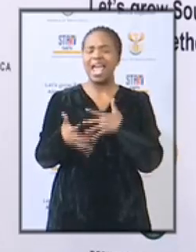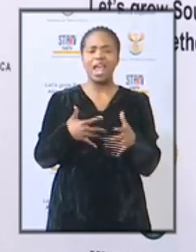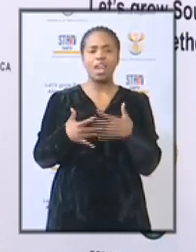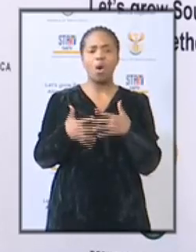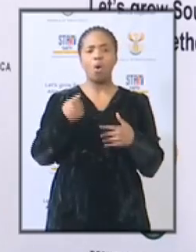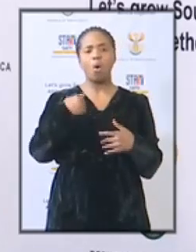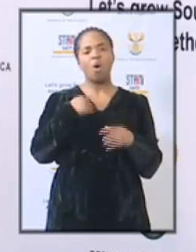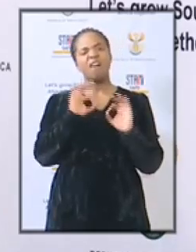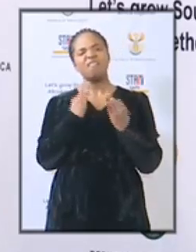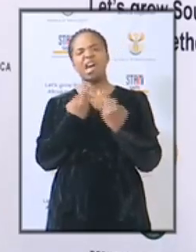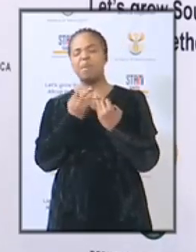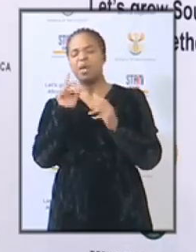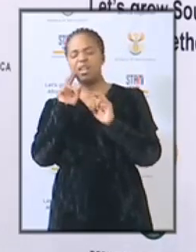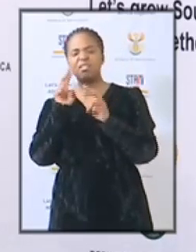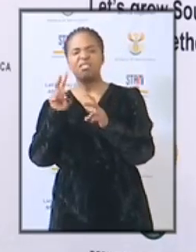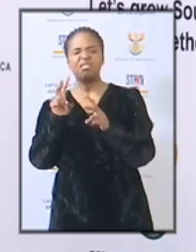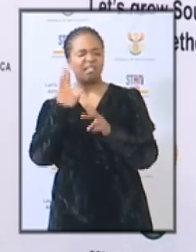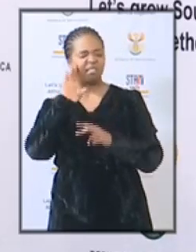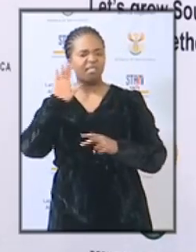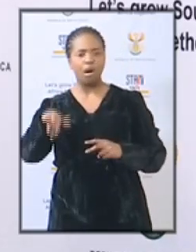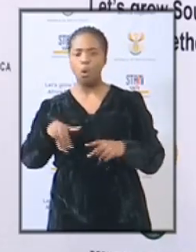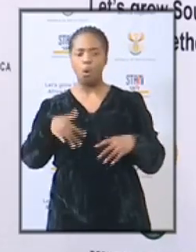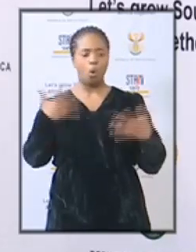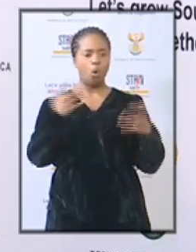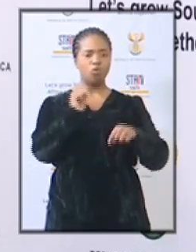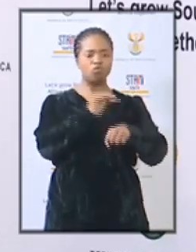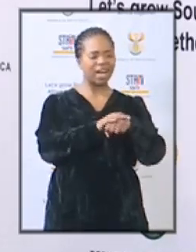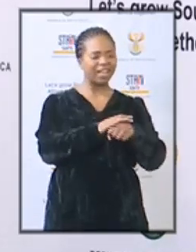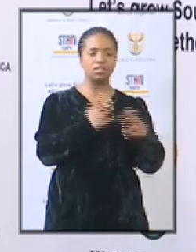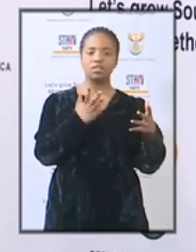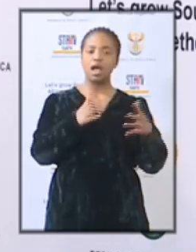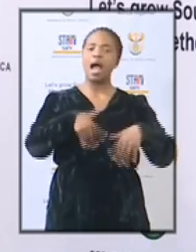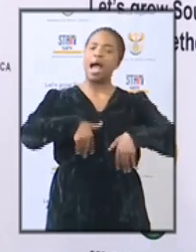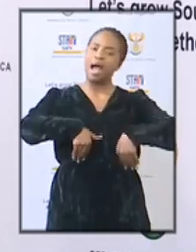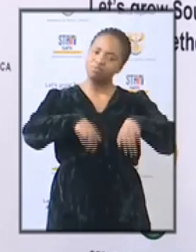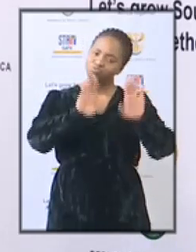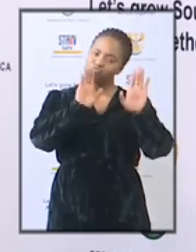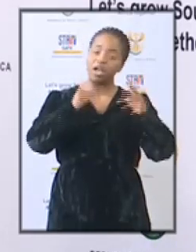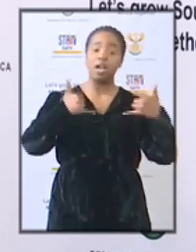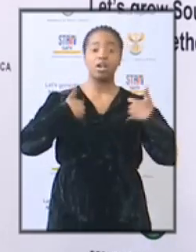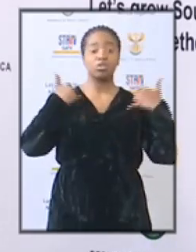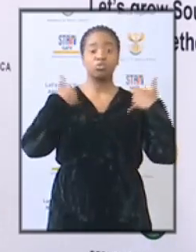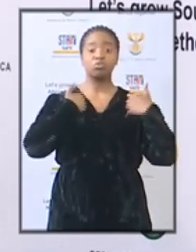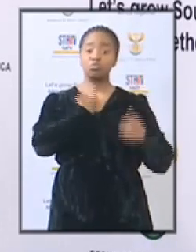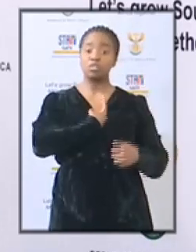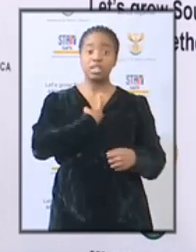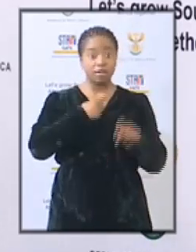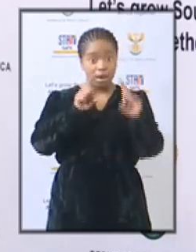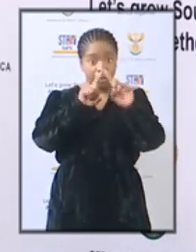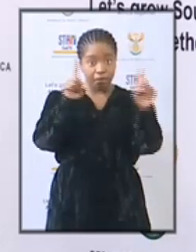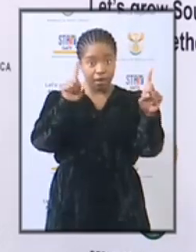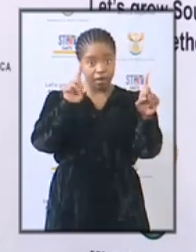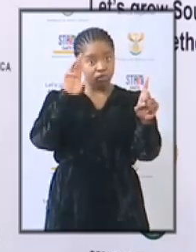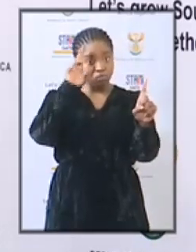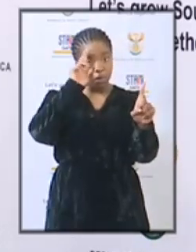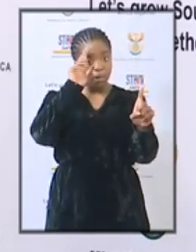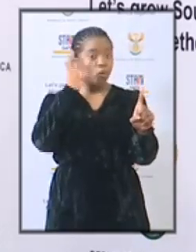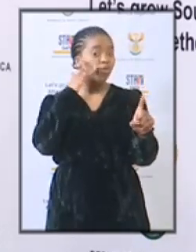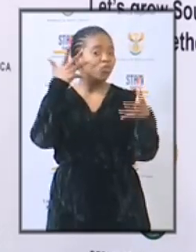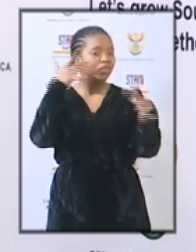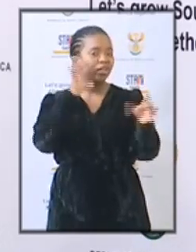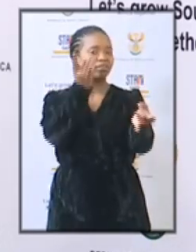overnight trip to another province. Go and enjoy yourself, and don't forget to share your